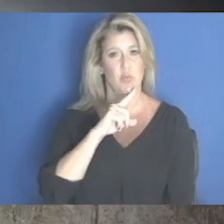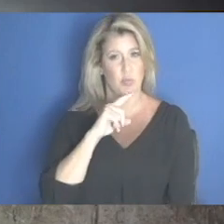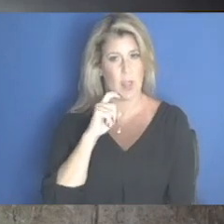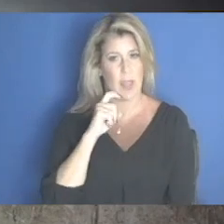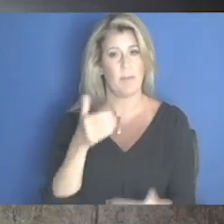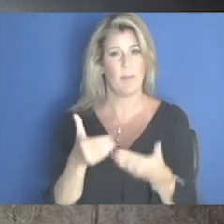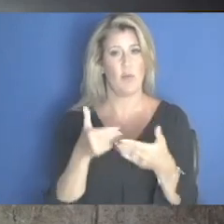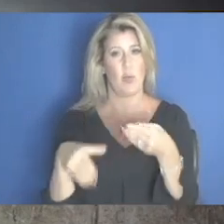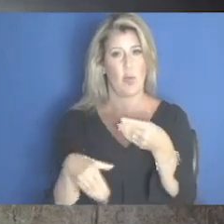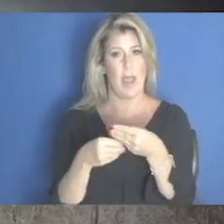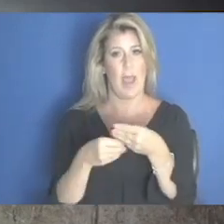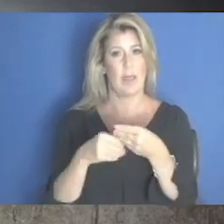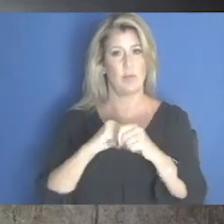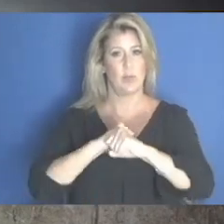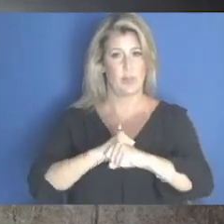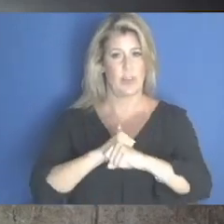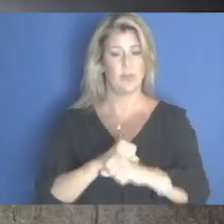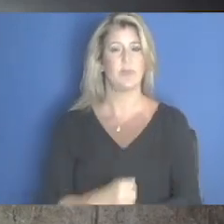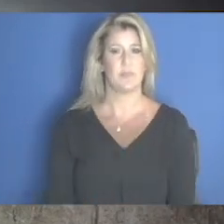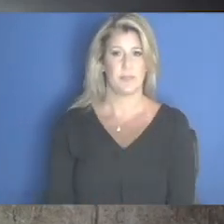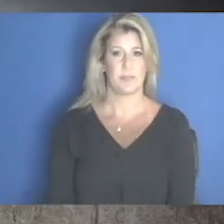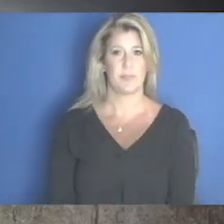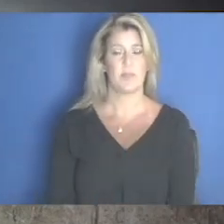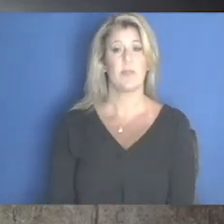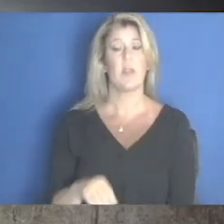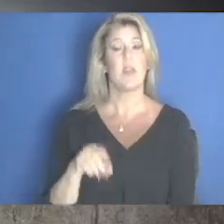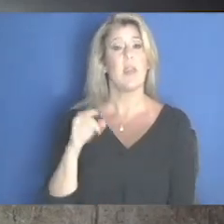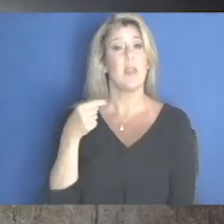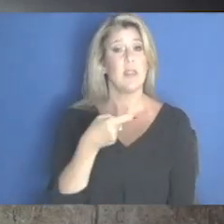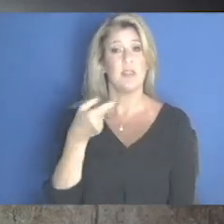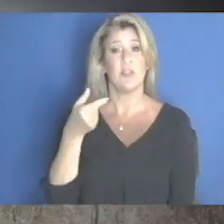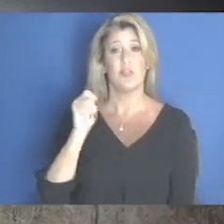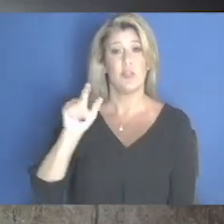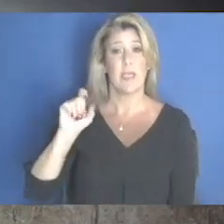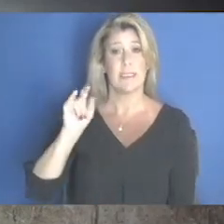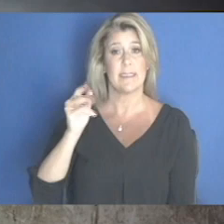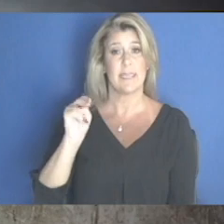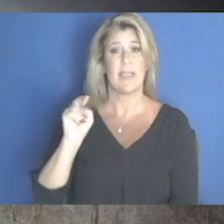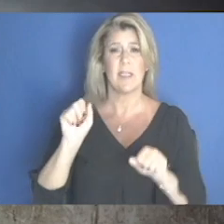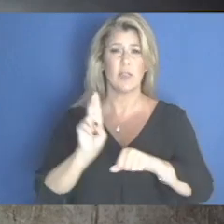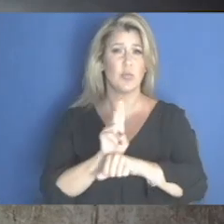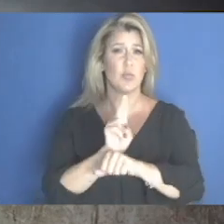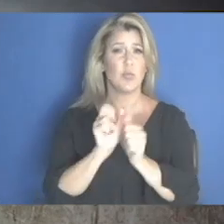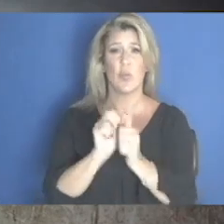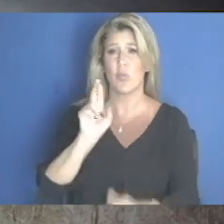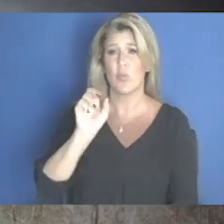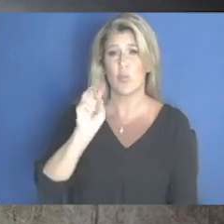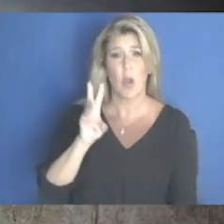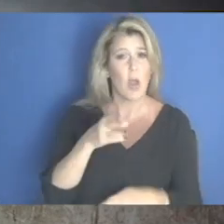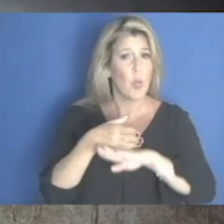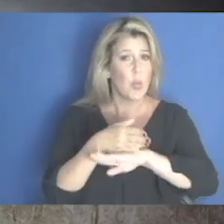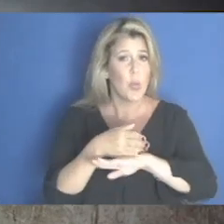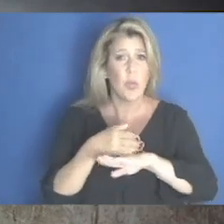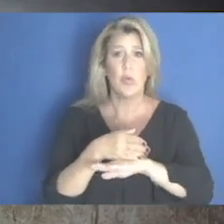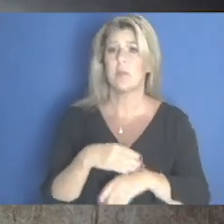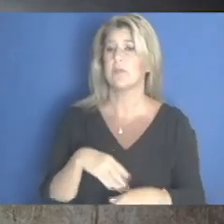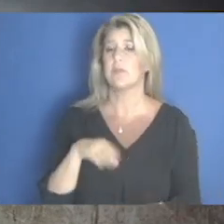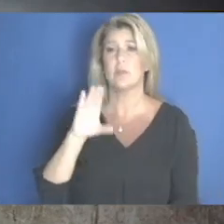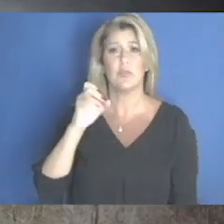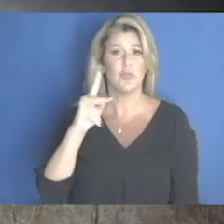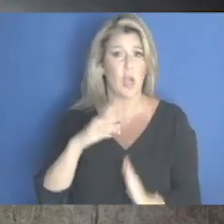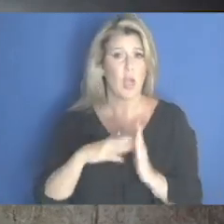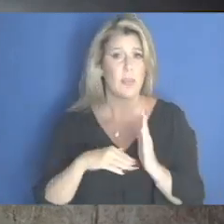put protection on it. No paint gel stain can go over raw wood, over chalk paint or